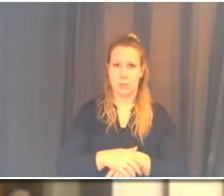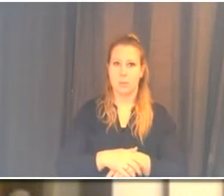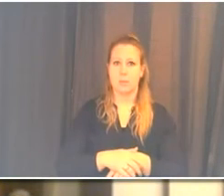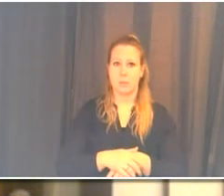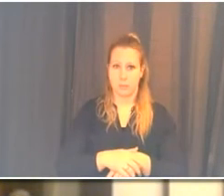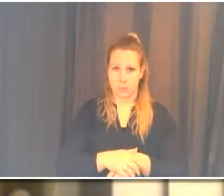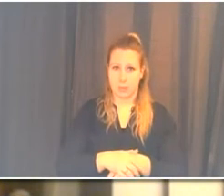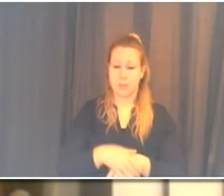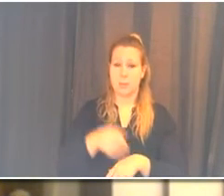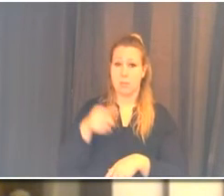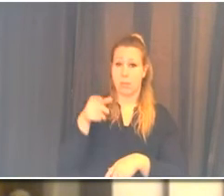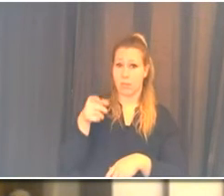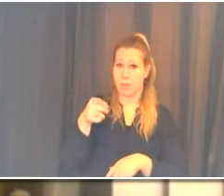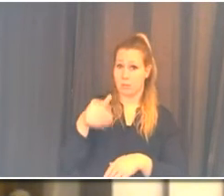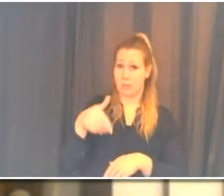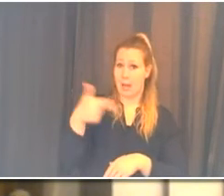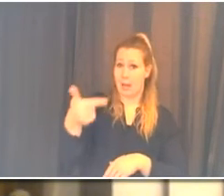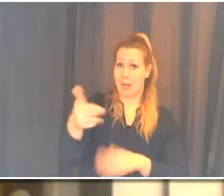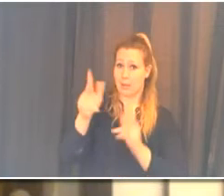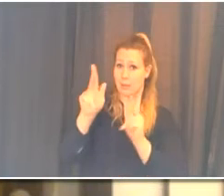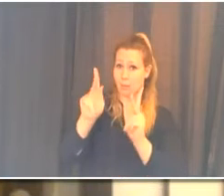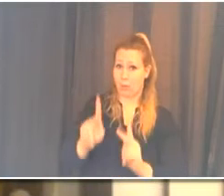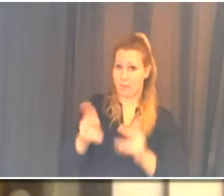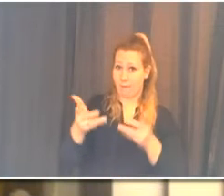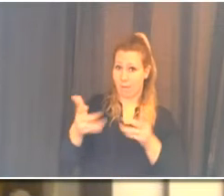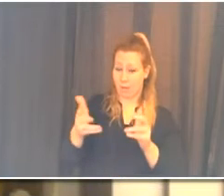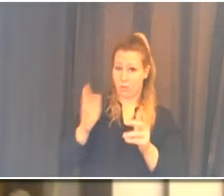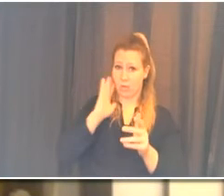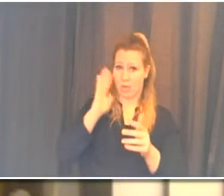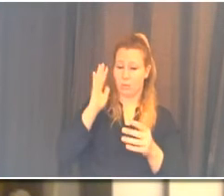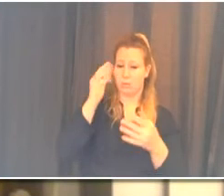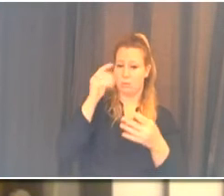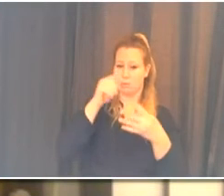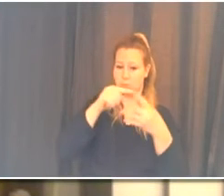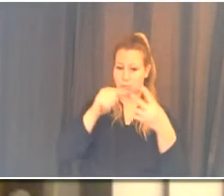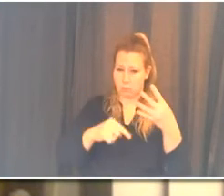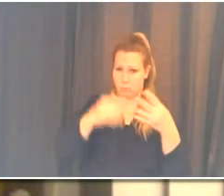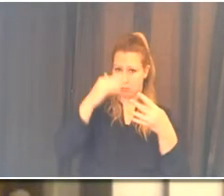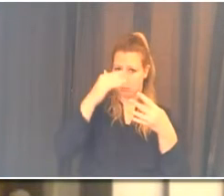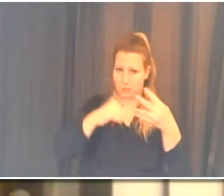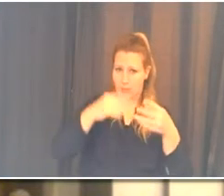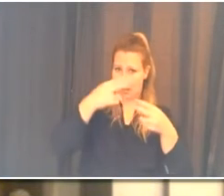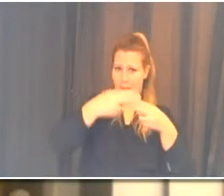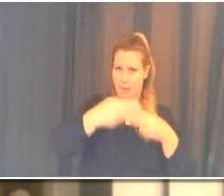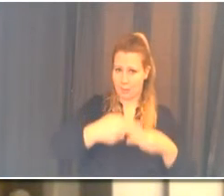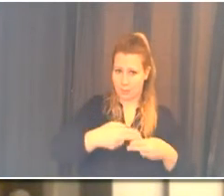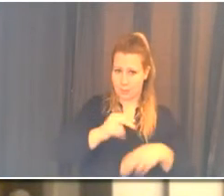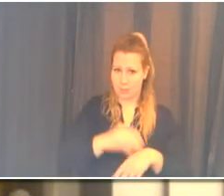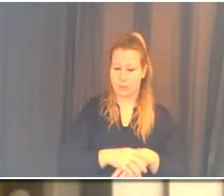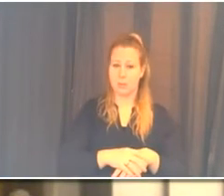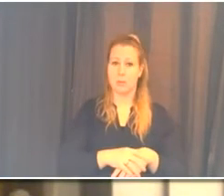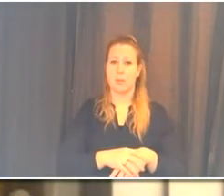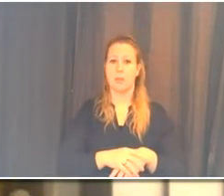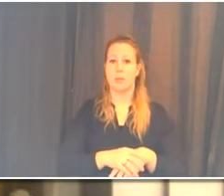followed by jii fiser and Amy barash so uh Jai young